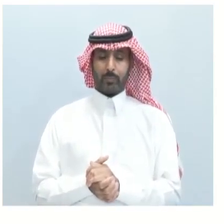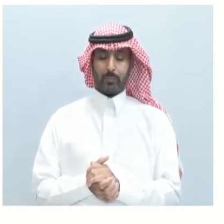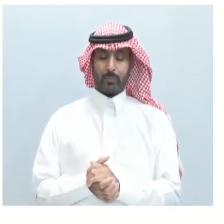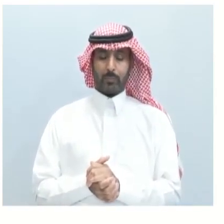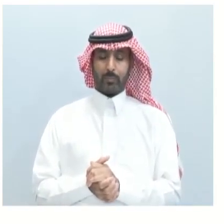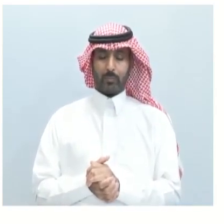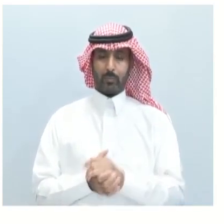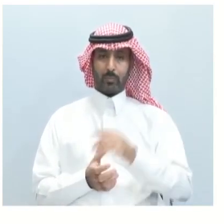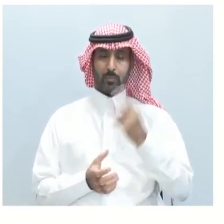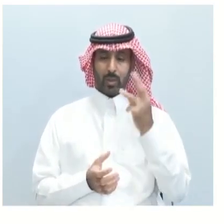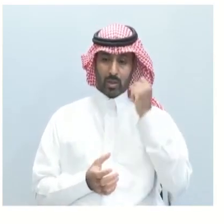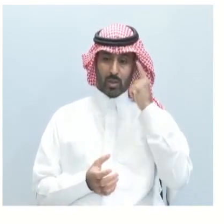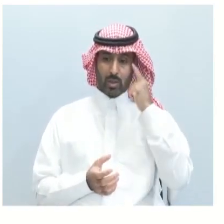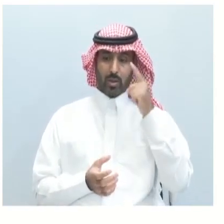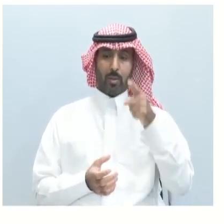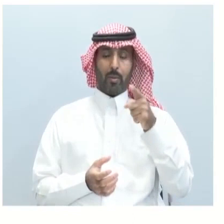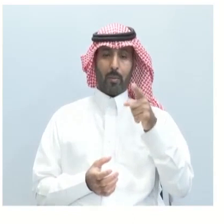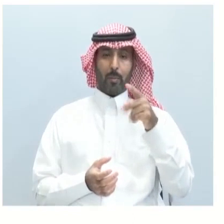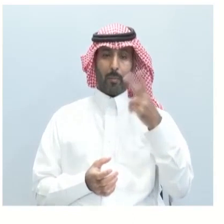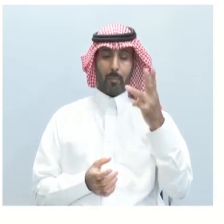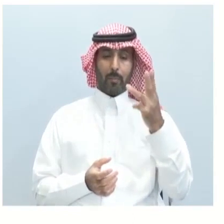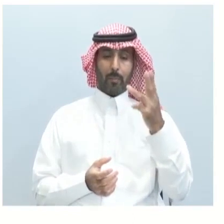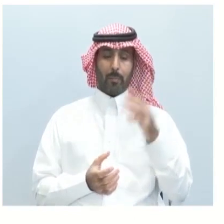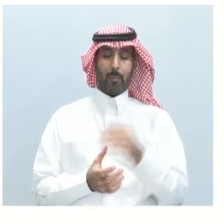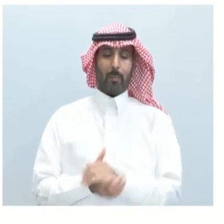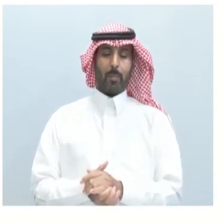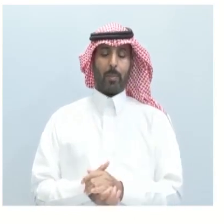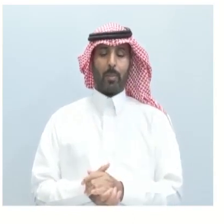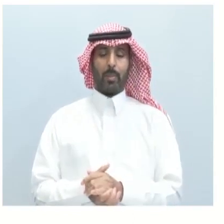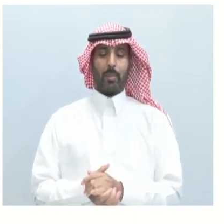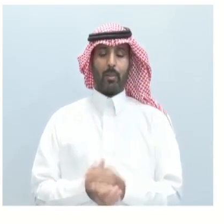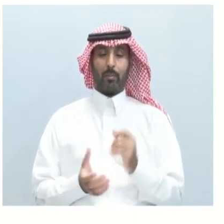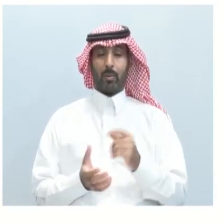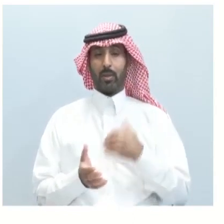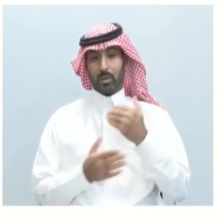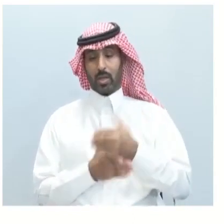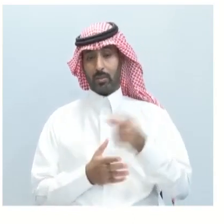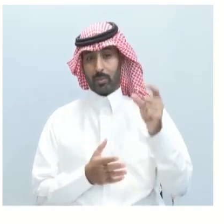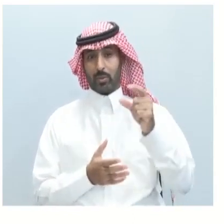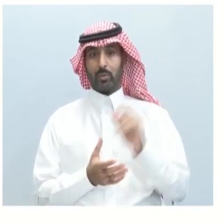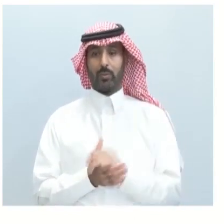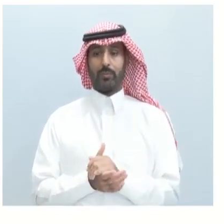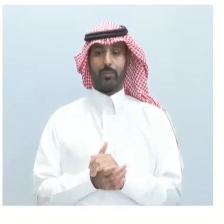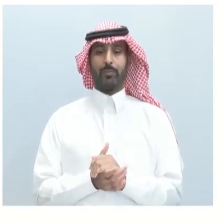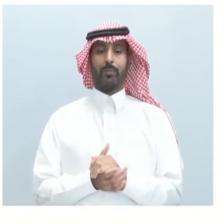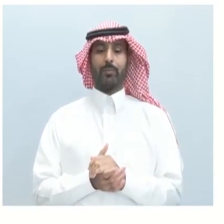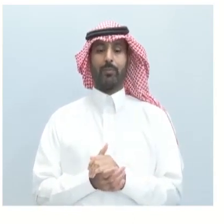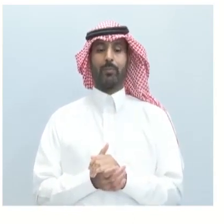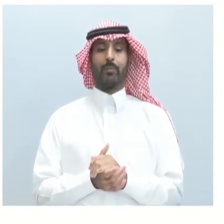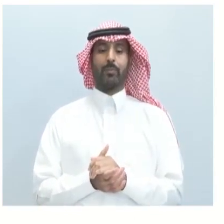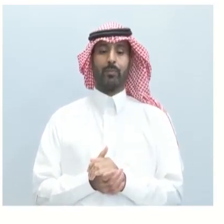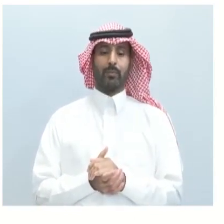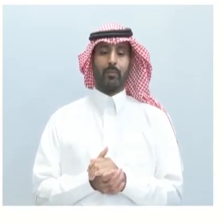Number three, he realizes, and we have here, become a doctor.